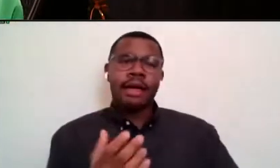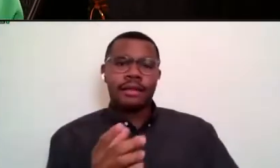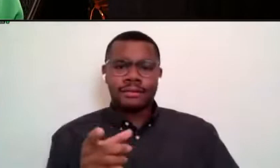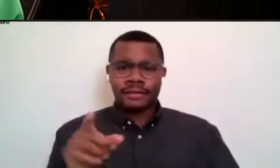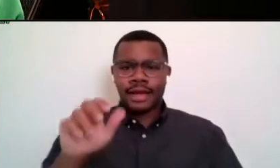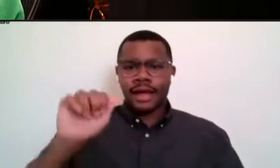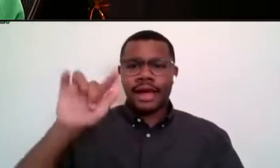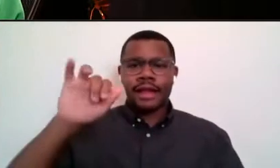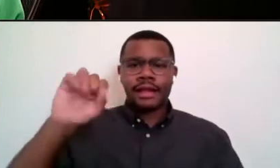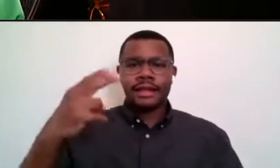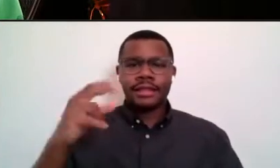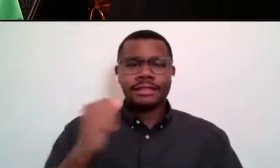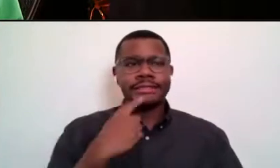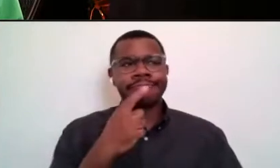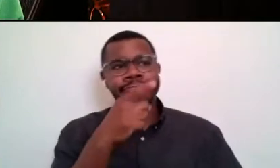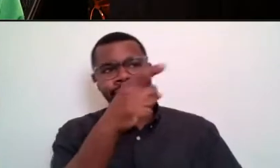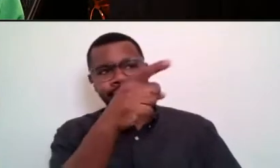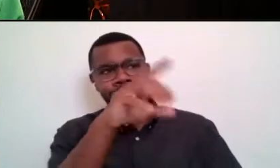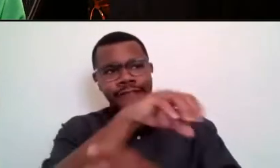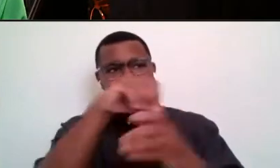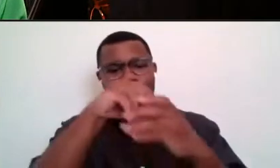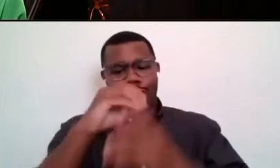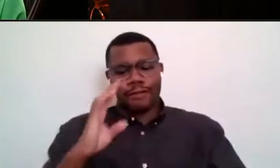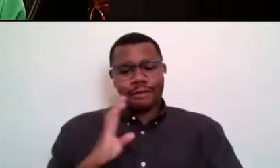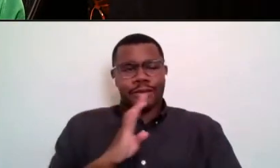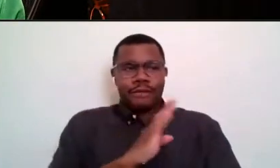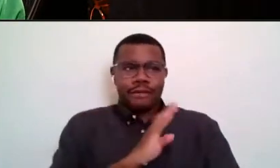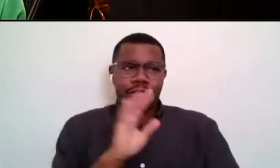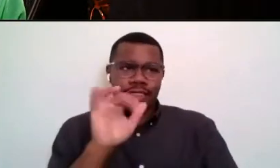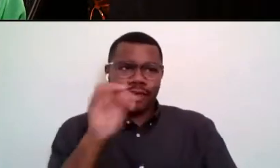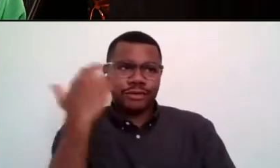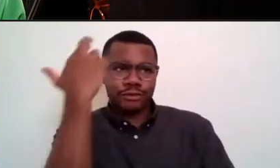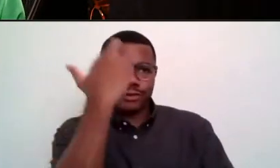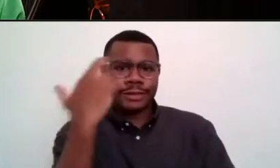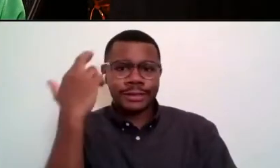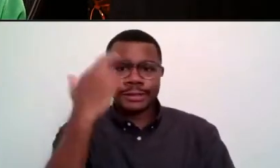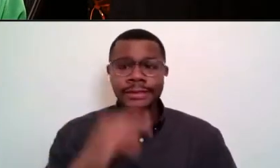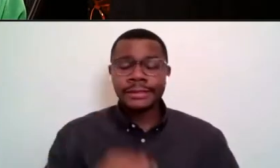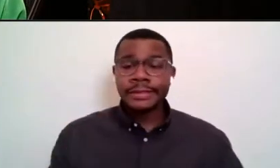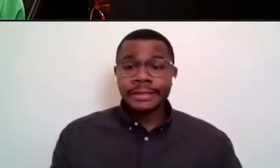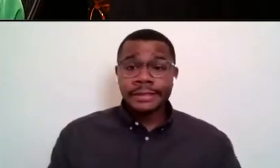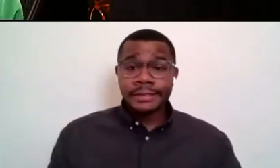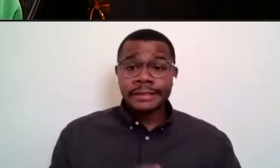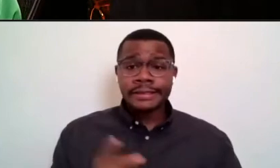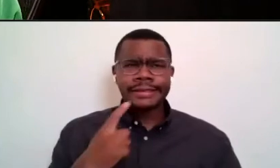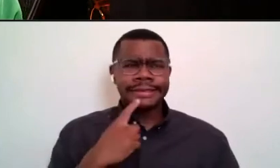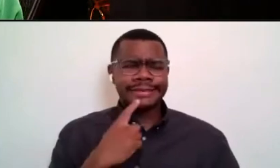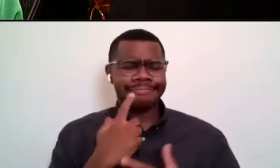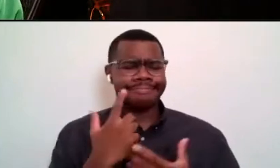with great, what is it? With great something comes great responsibility.